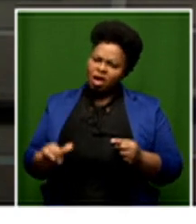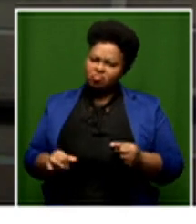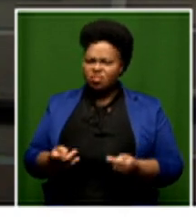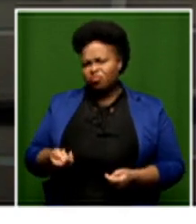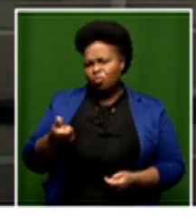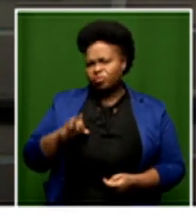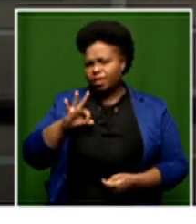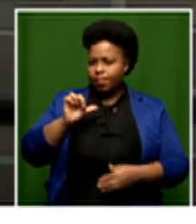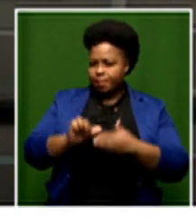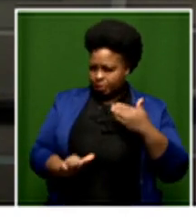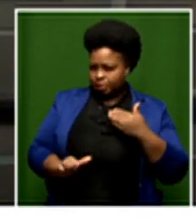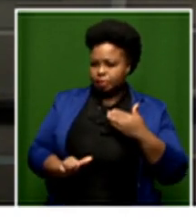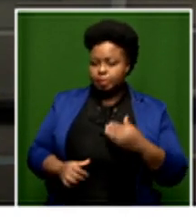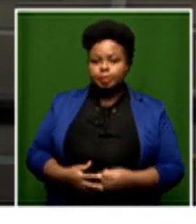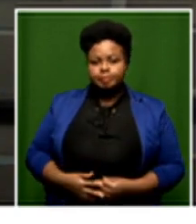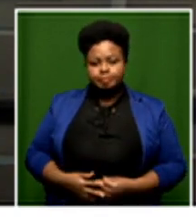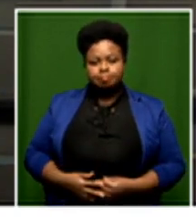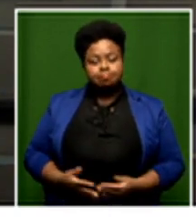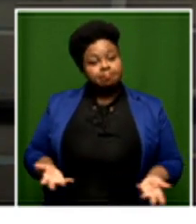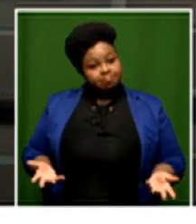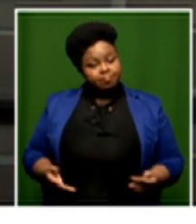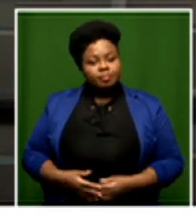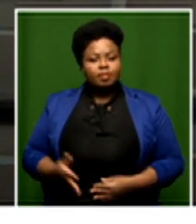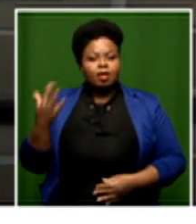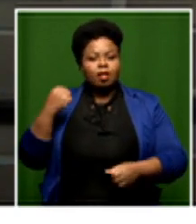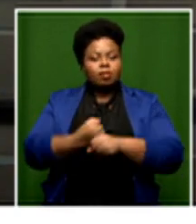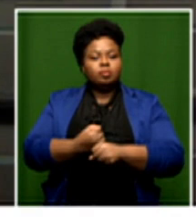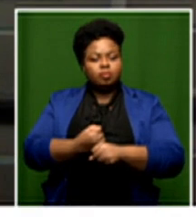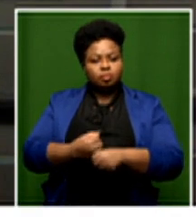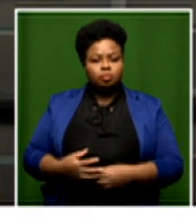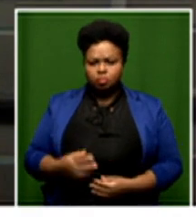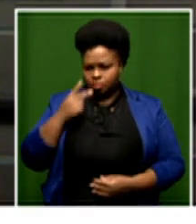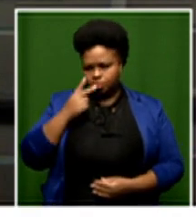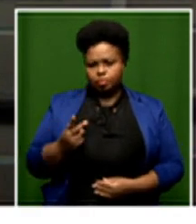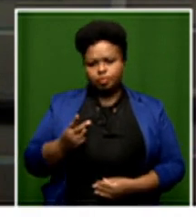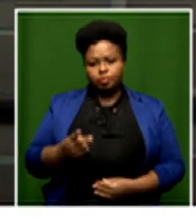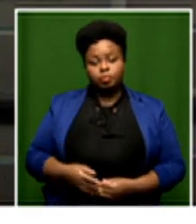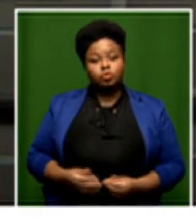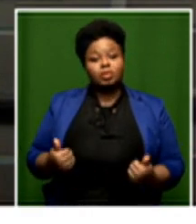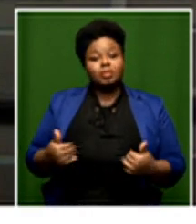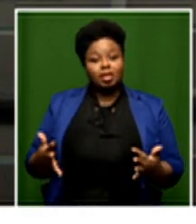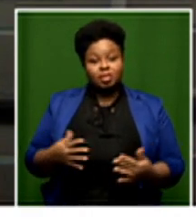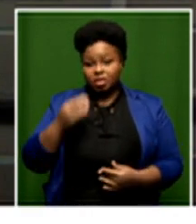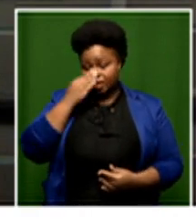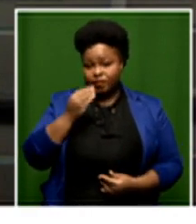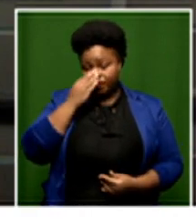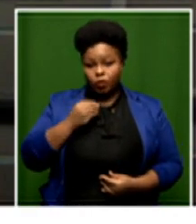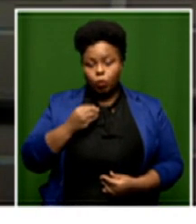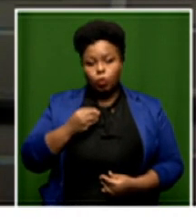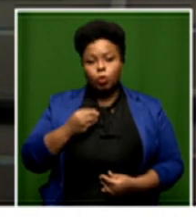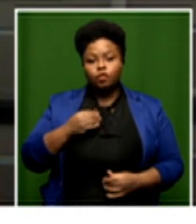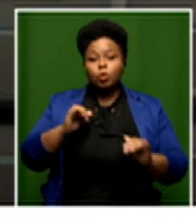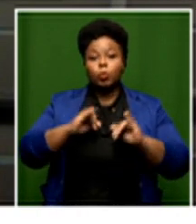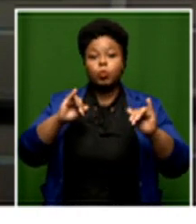3 months or a little bit more. And last year, we actually saw the beginning of an influenza epidemic